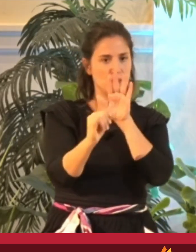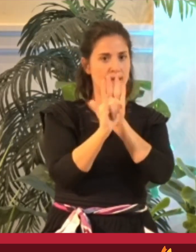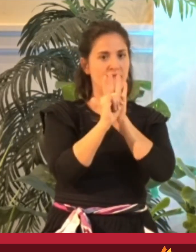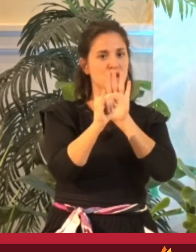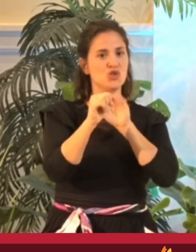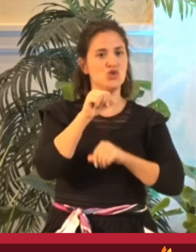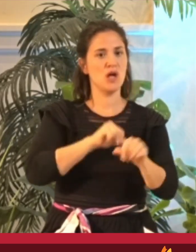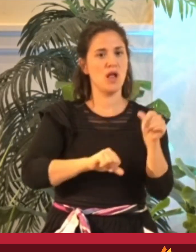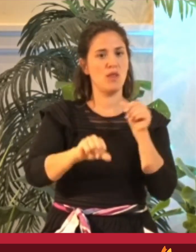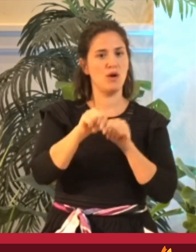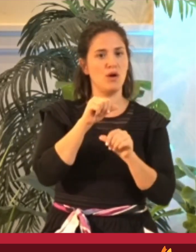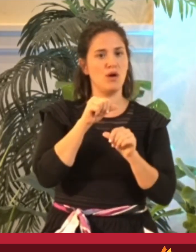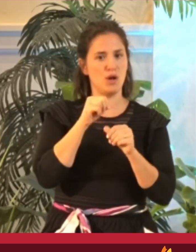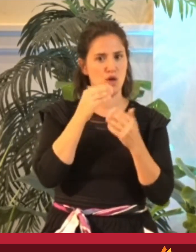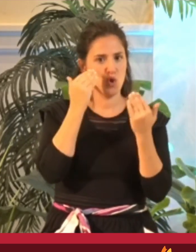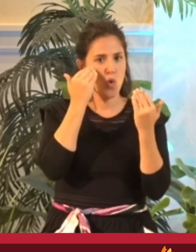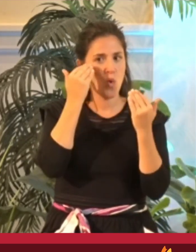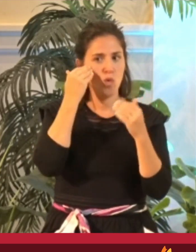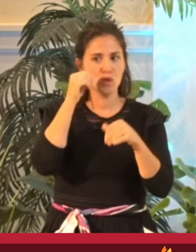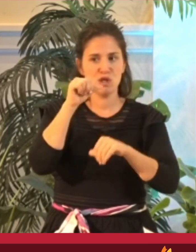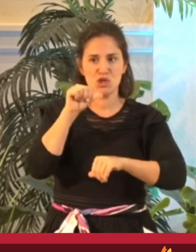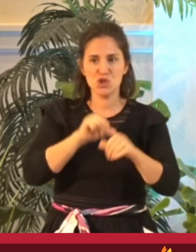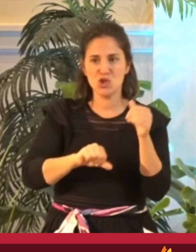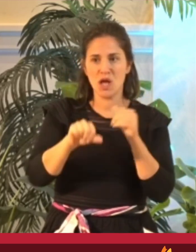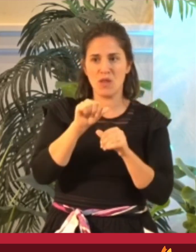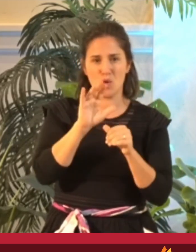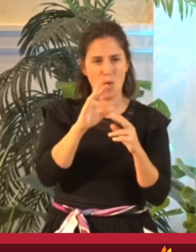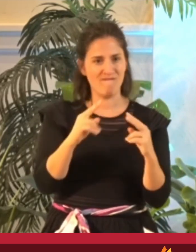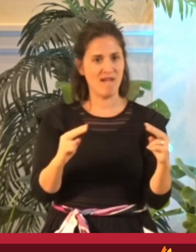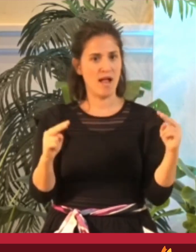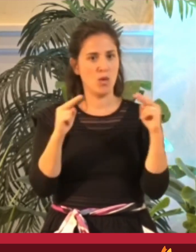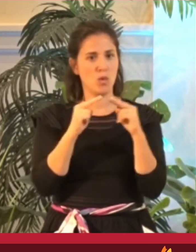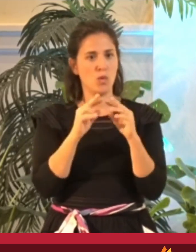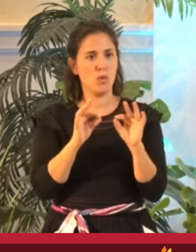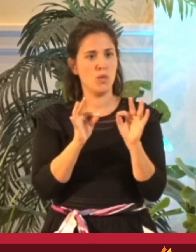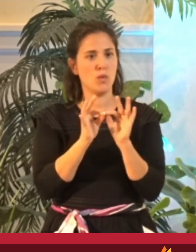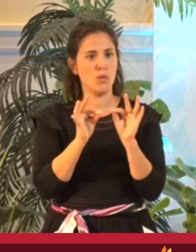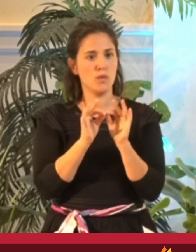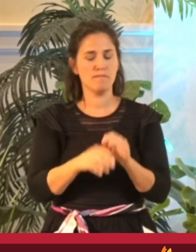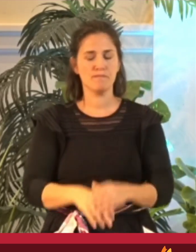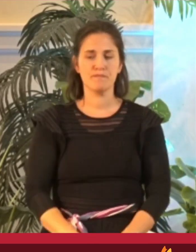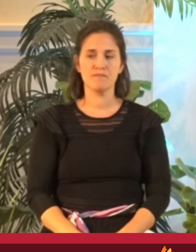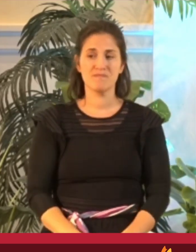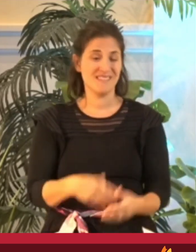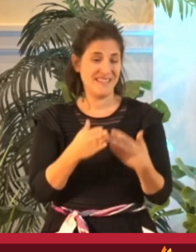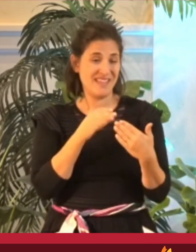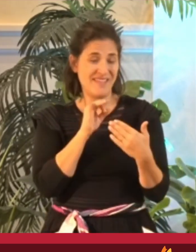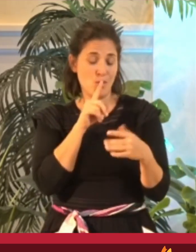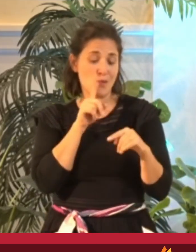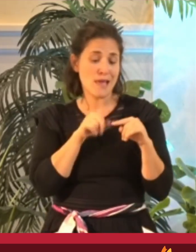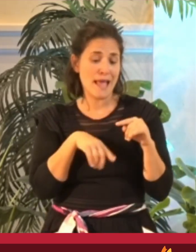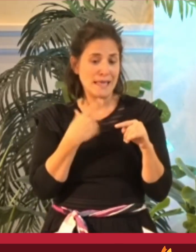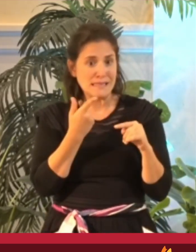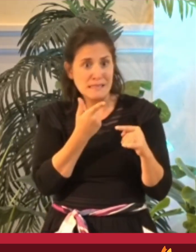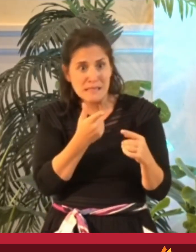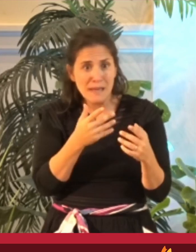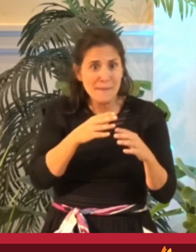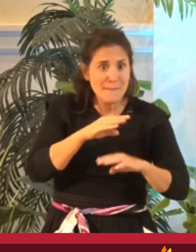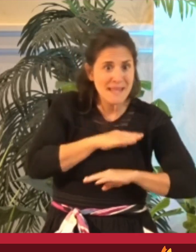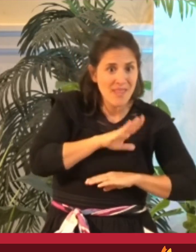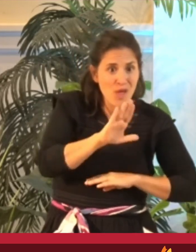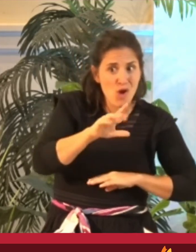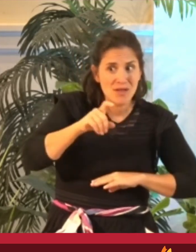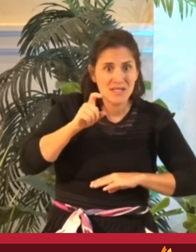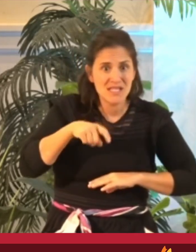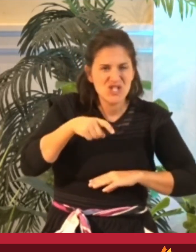acknowledging their existence and their value, even if we can't personally meet their need.